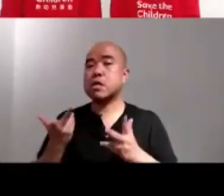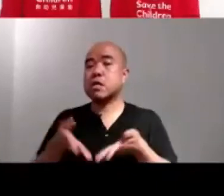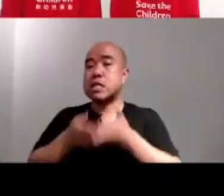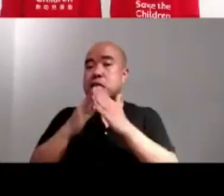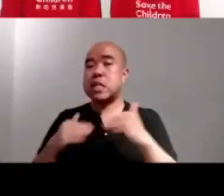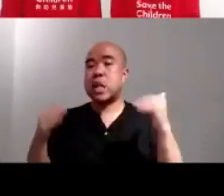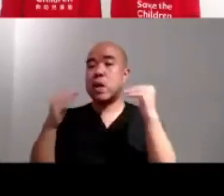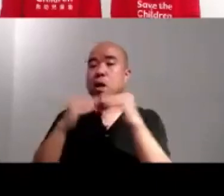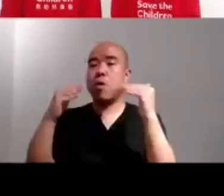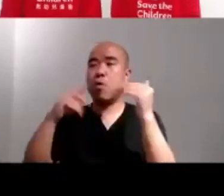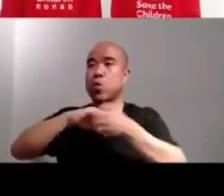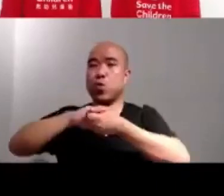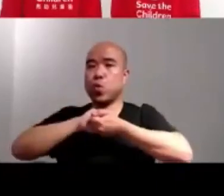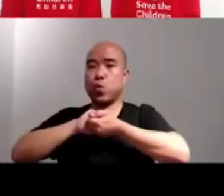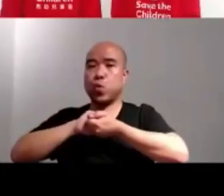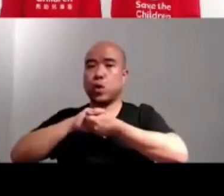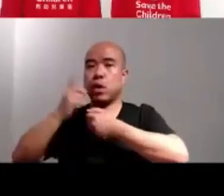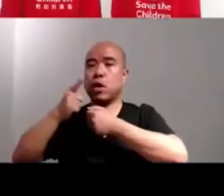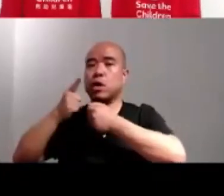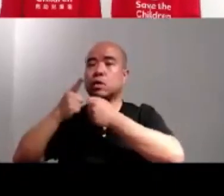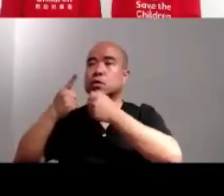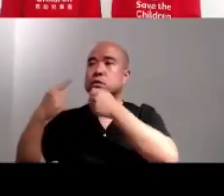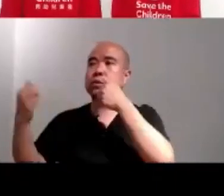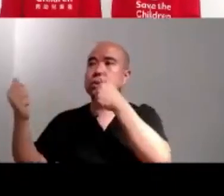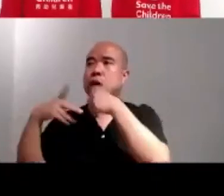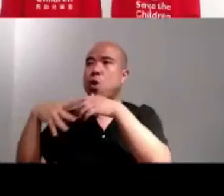network. We can fight bullying.